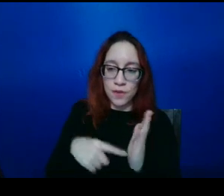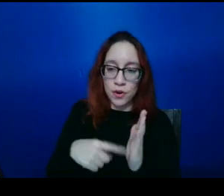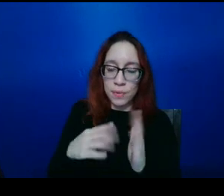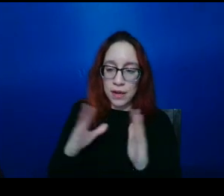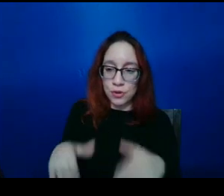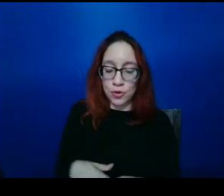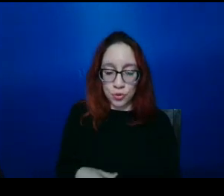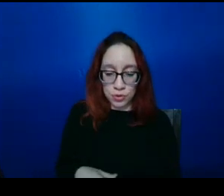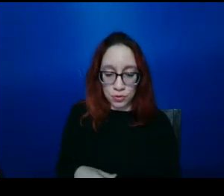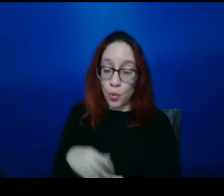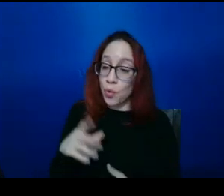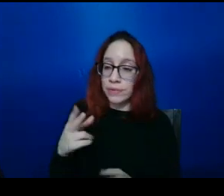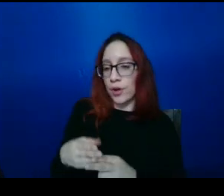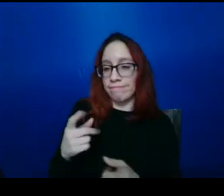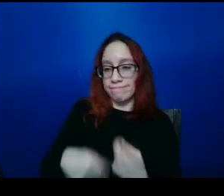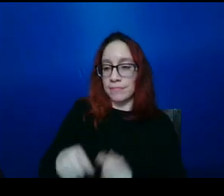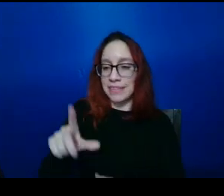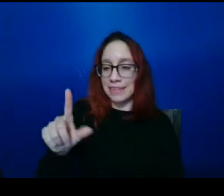attainable housing, what they call it now.